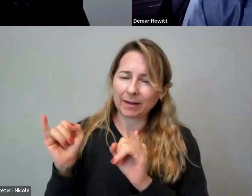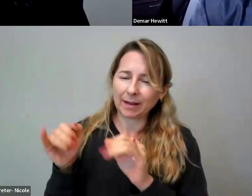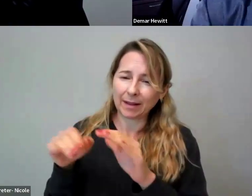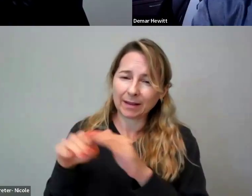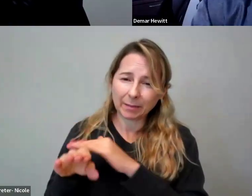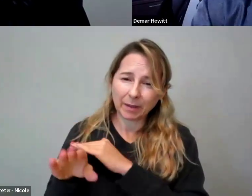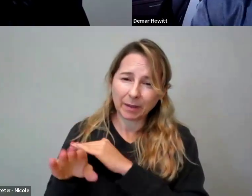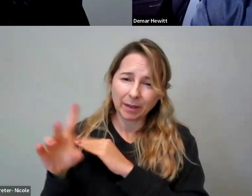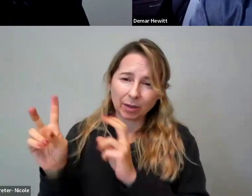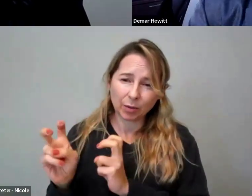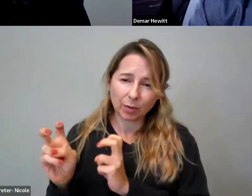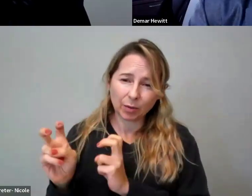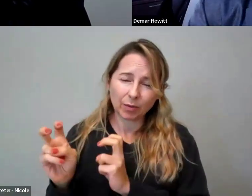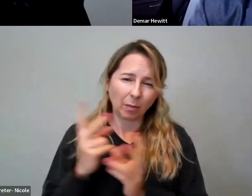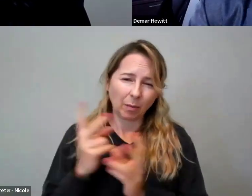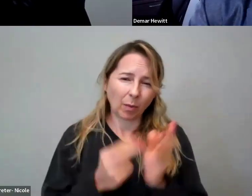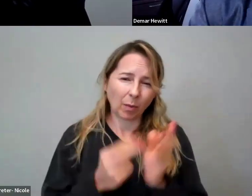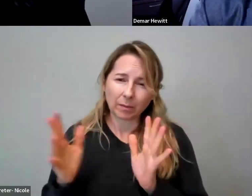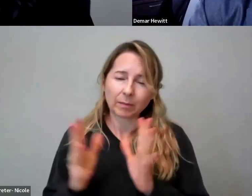under the AODA.